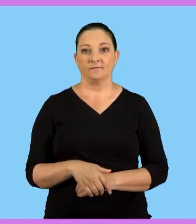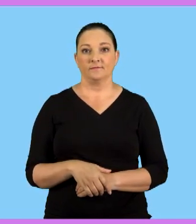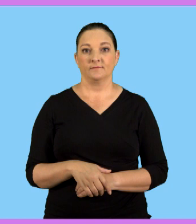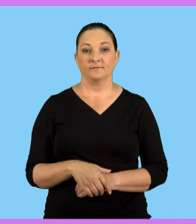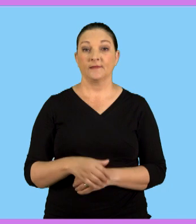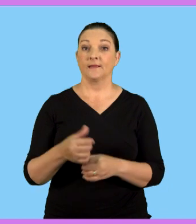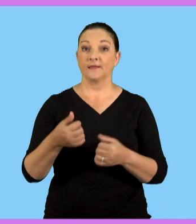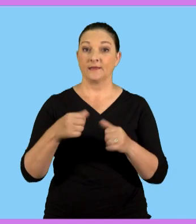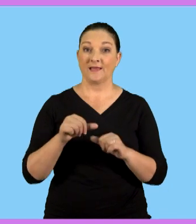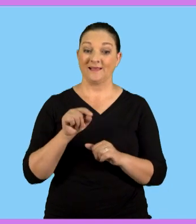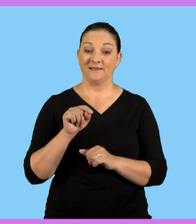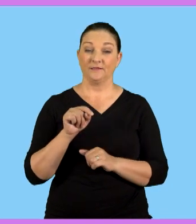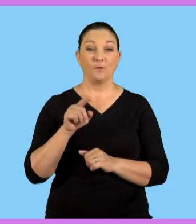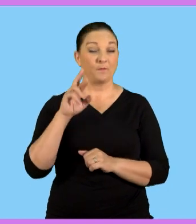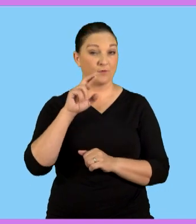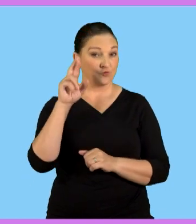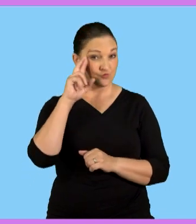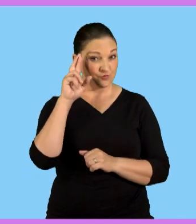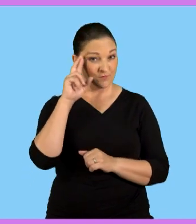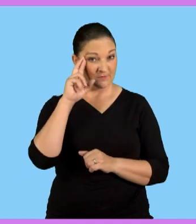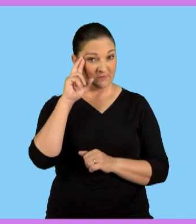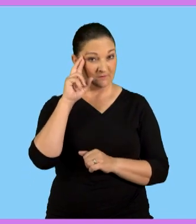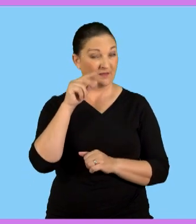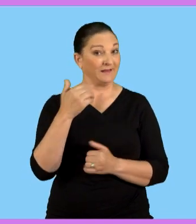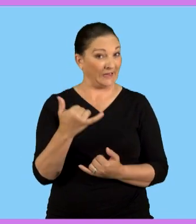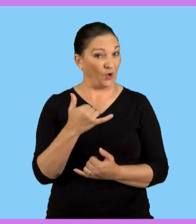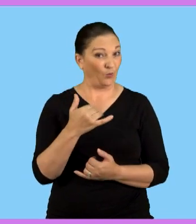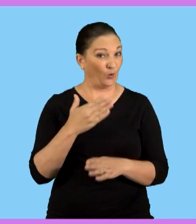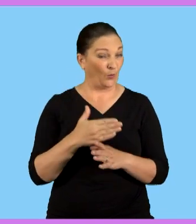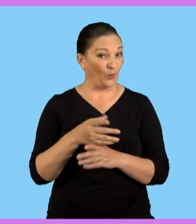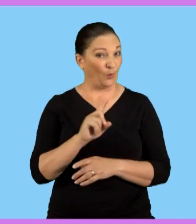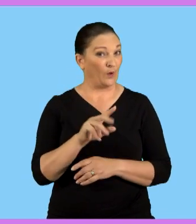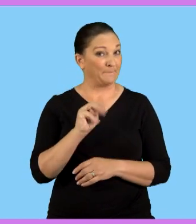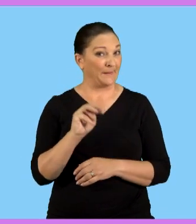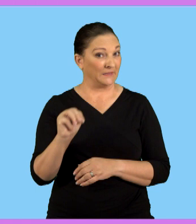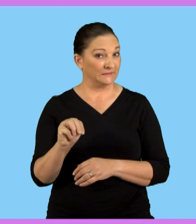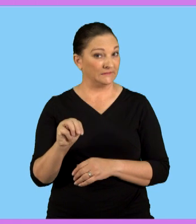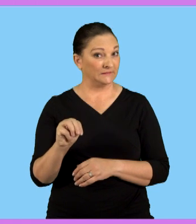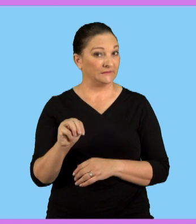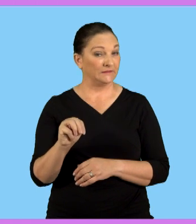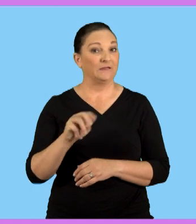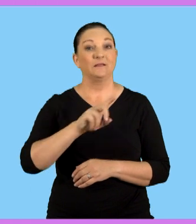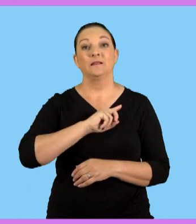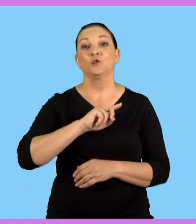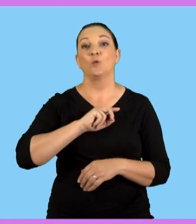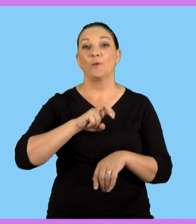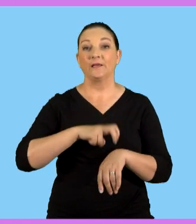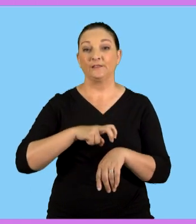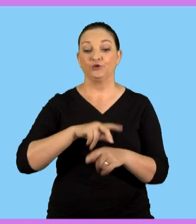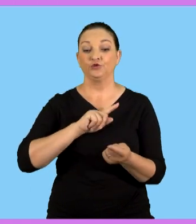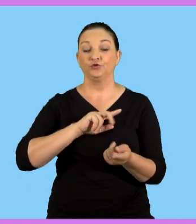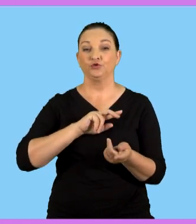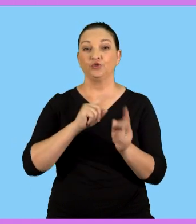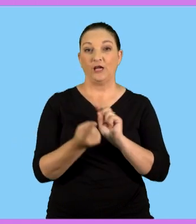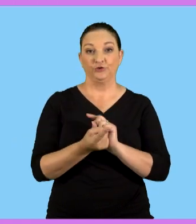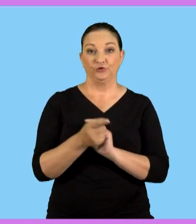Okay, and therefore I will divide that. Remember now, we have this in millimeters. So we must go from millimeters to